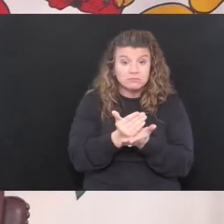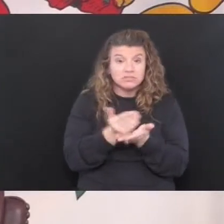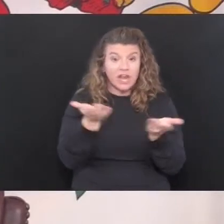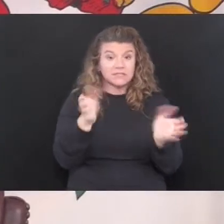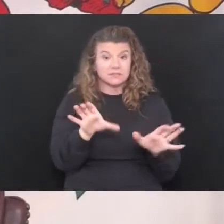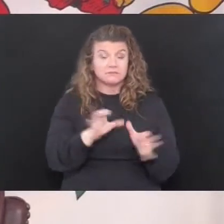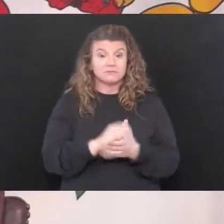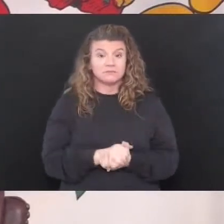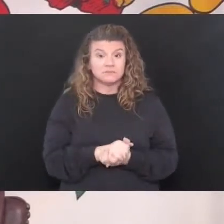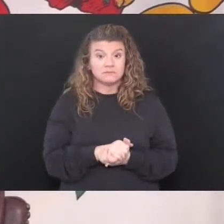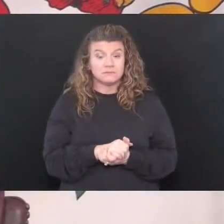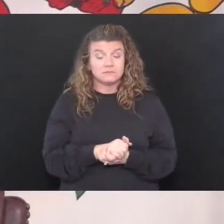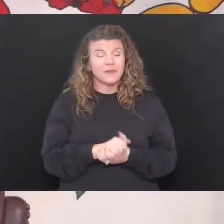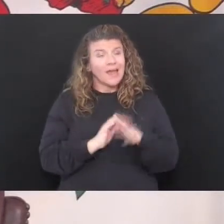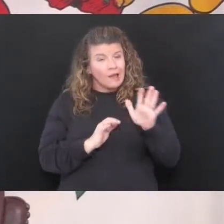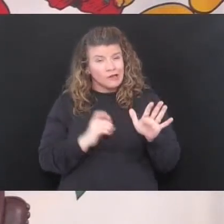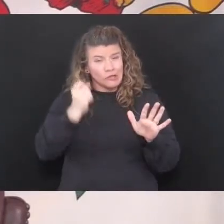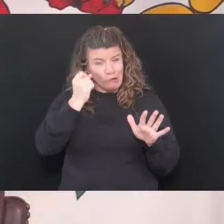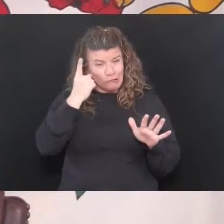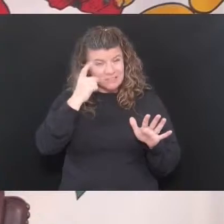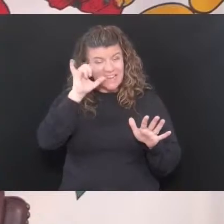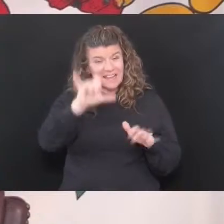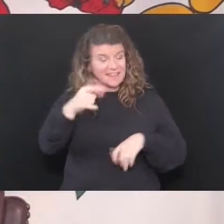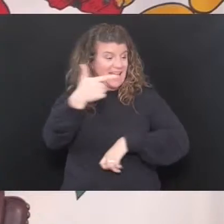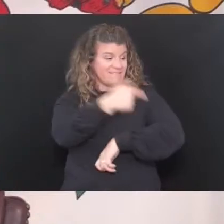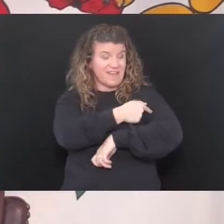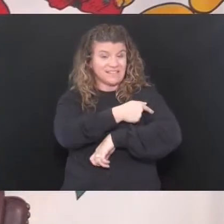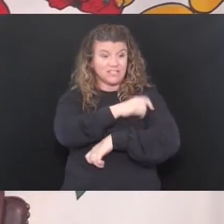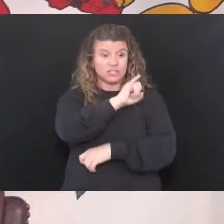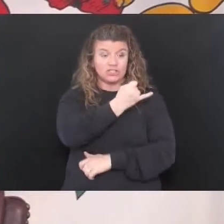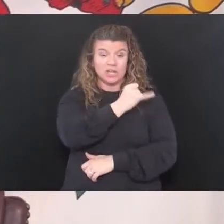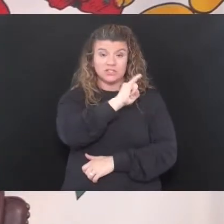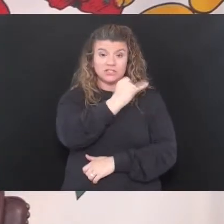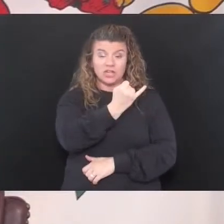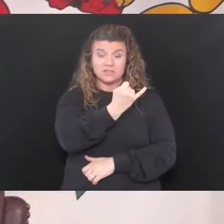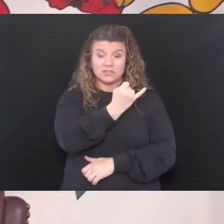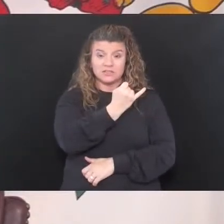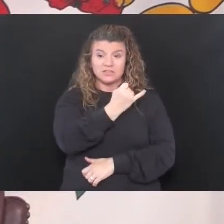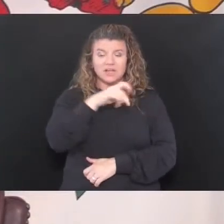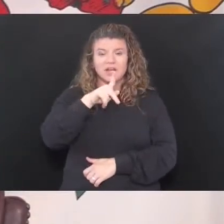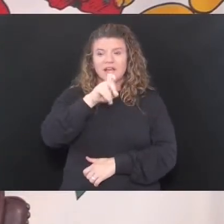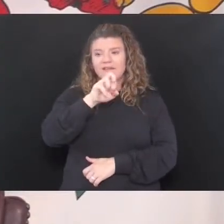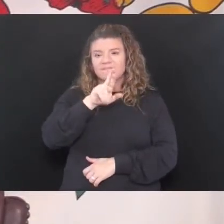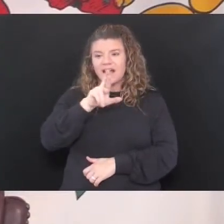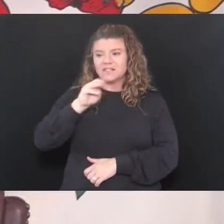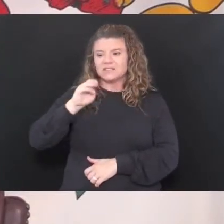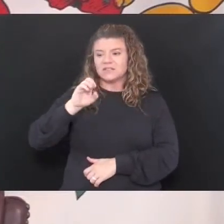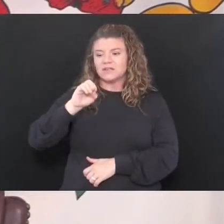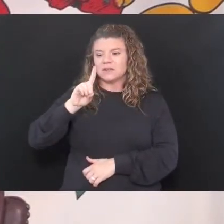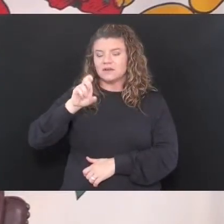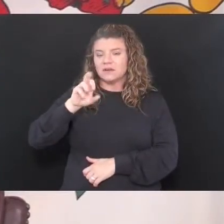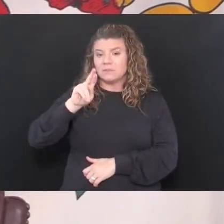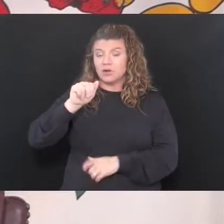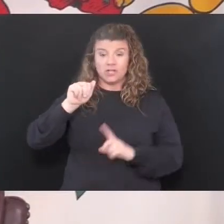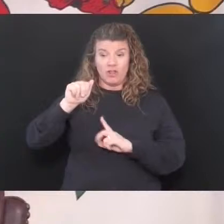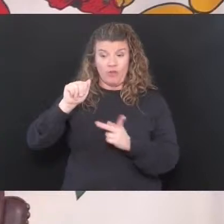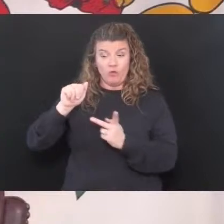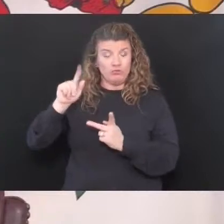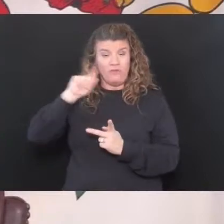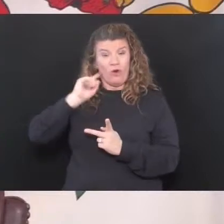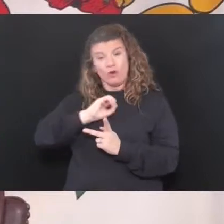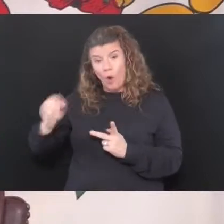chance. Do you realize that vaccine, Johnson & Johnson, and Pfizer and Moderna, we haven't even heard of anything